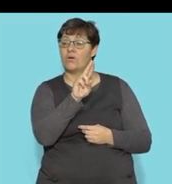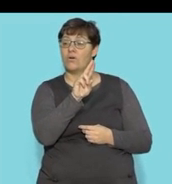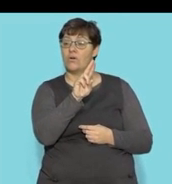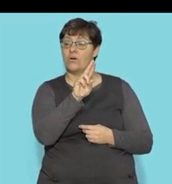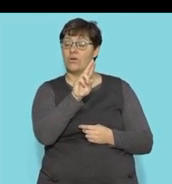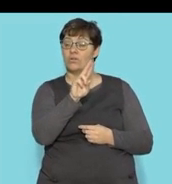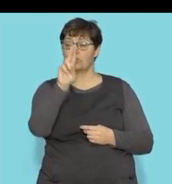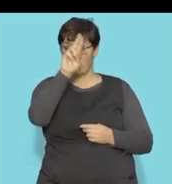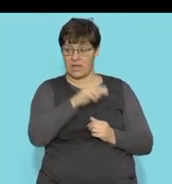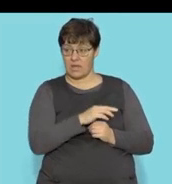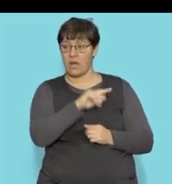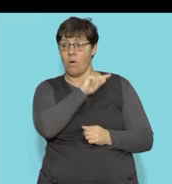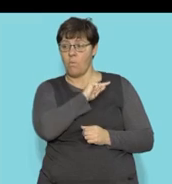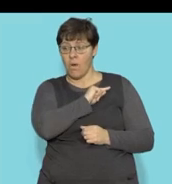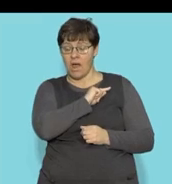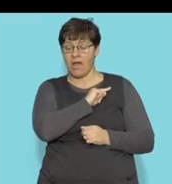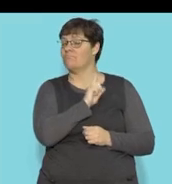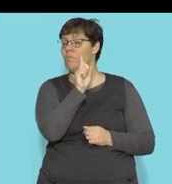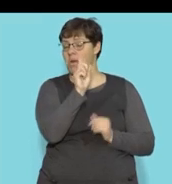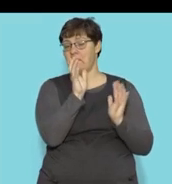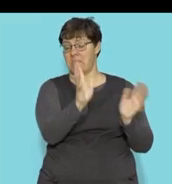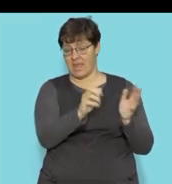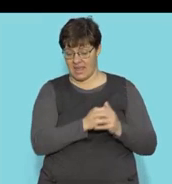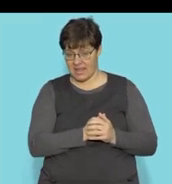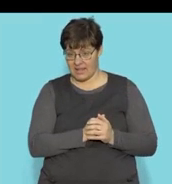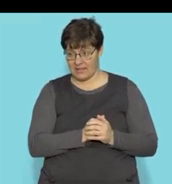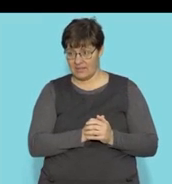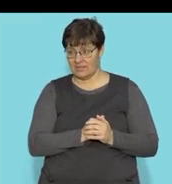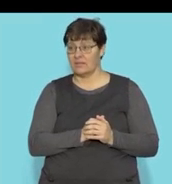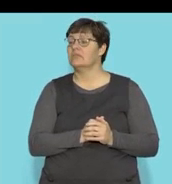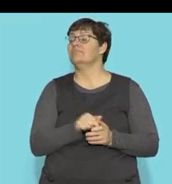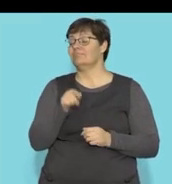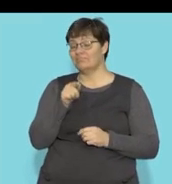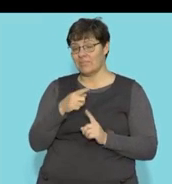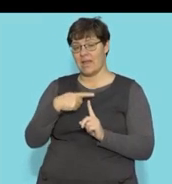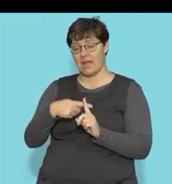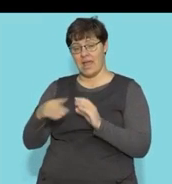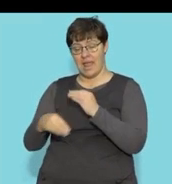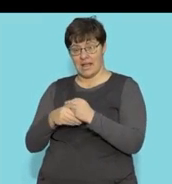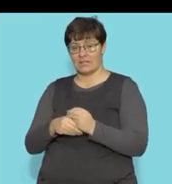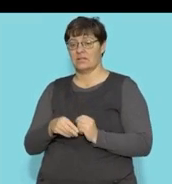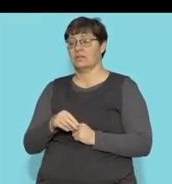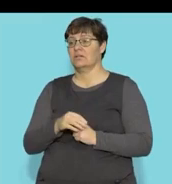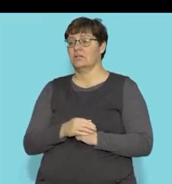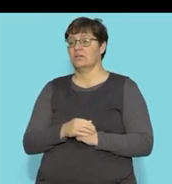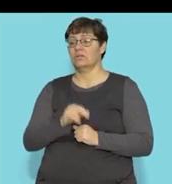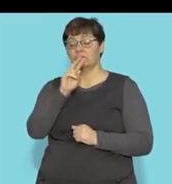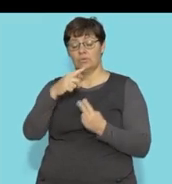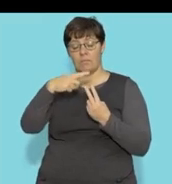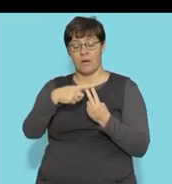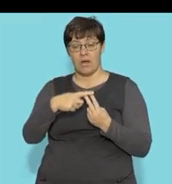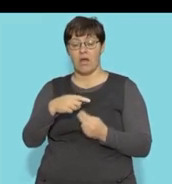one circle of water that is touching the glass. And this is going to be added to 2